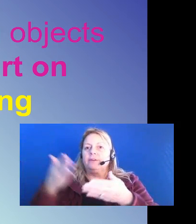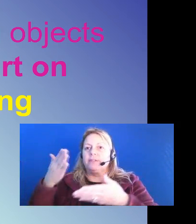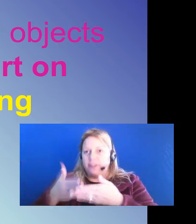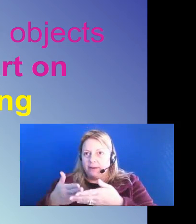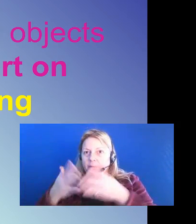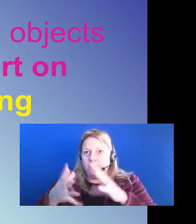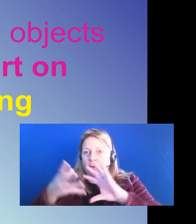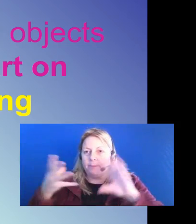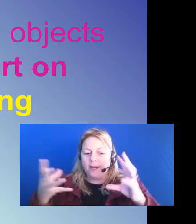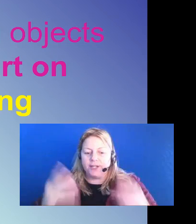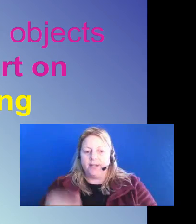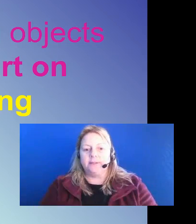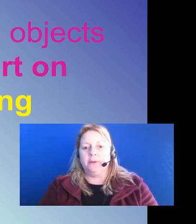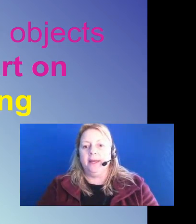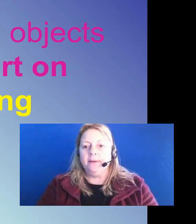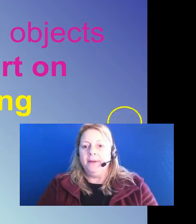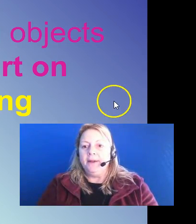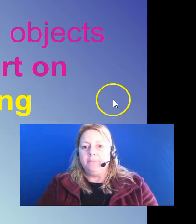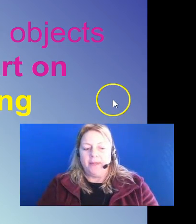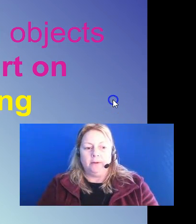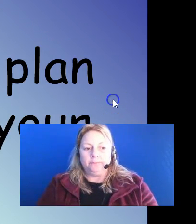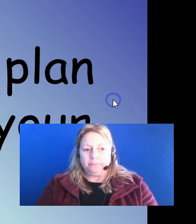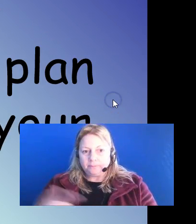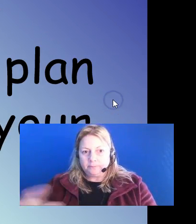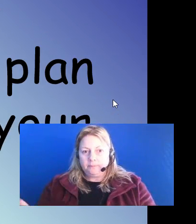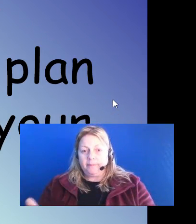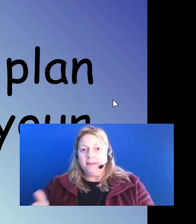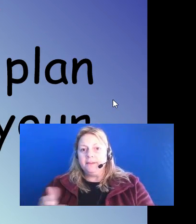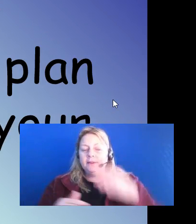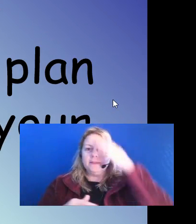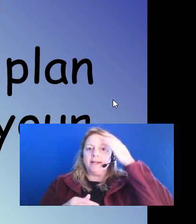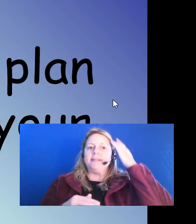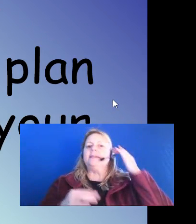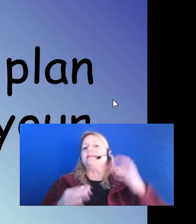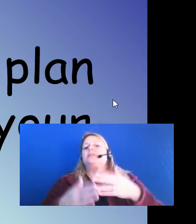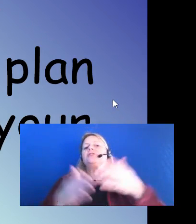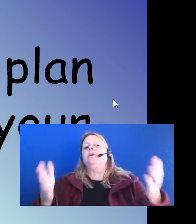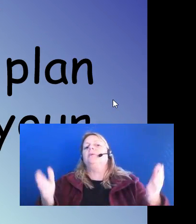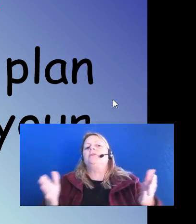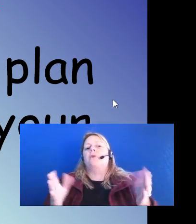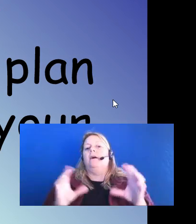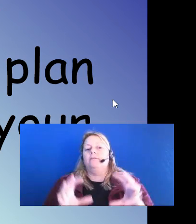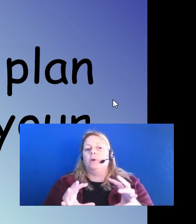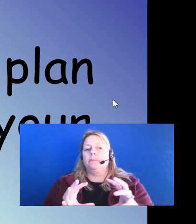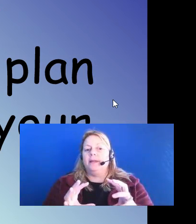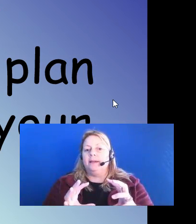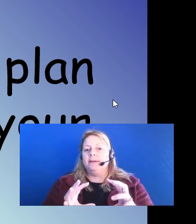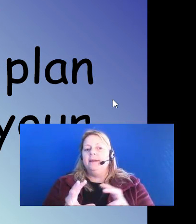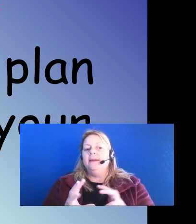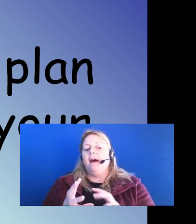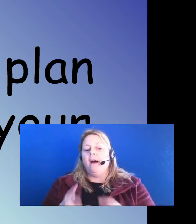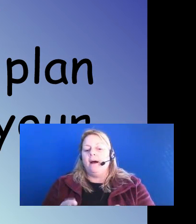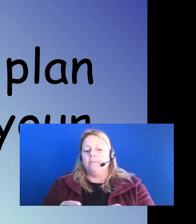that you're done with your project. Okay. Now, the idea is each student would draw a floor